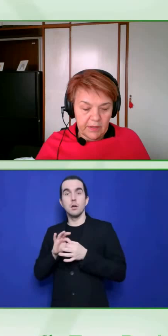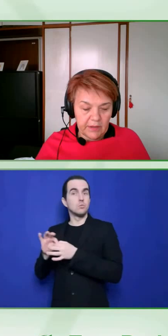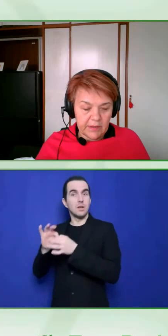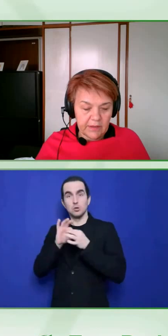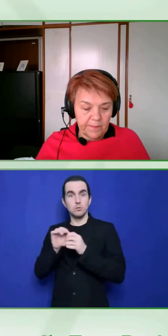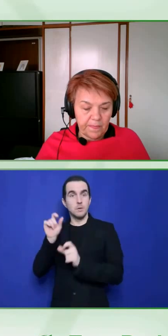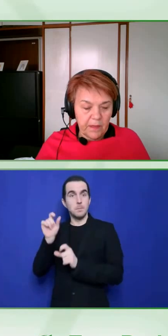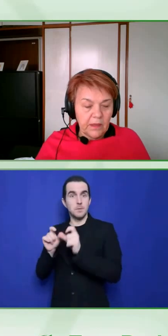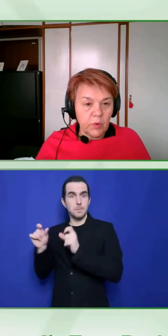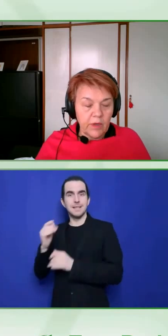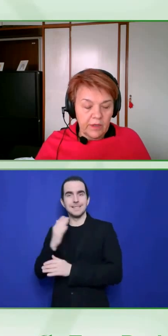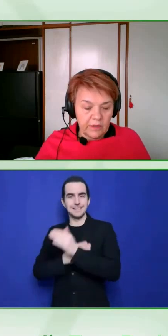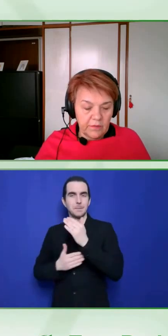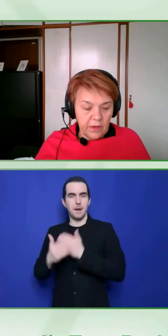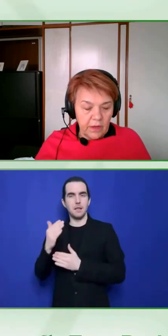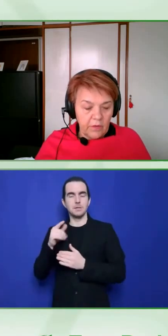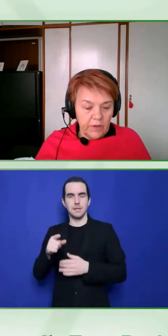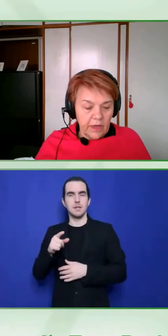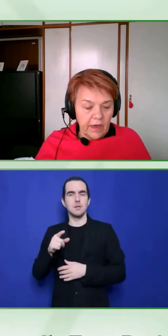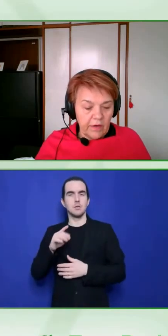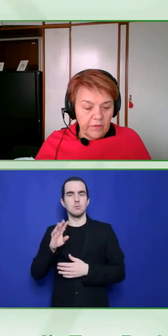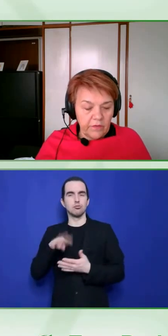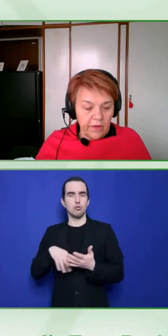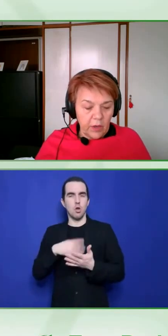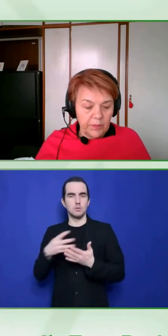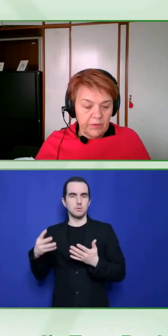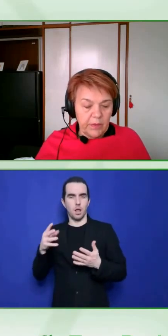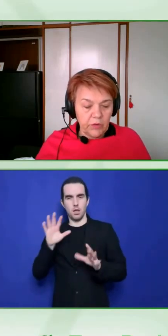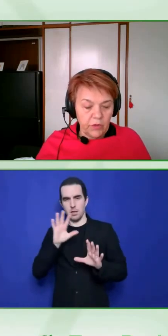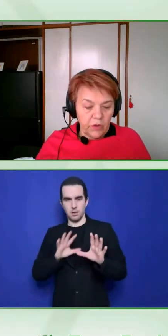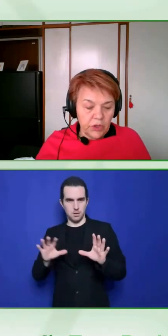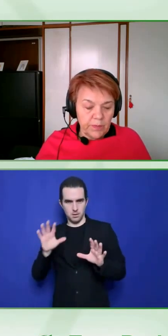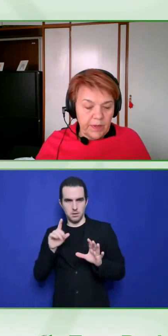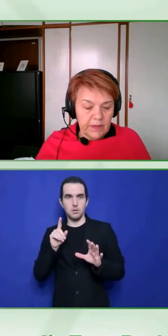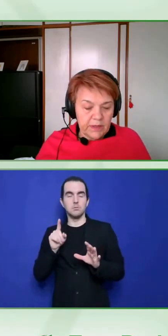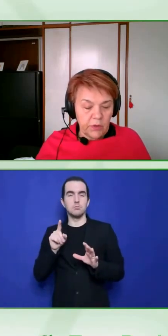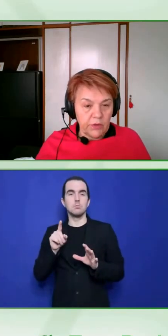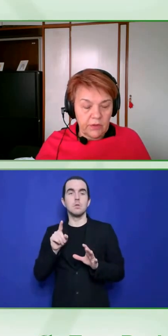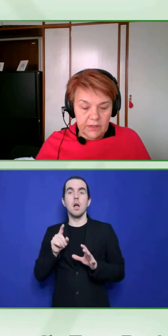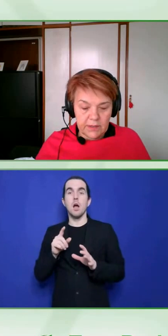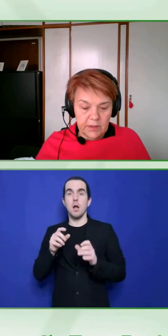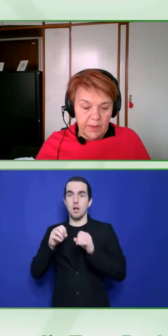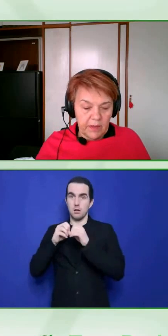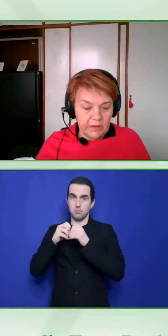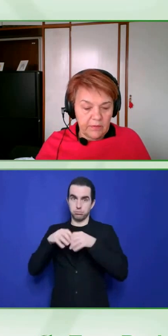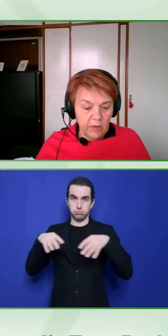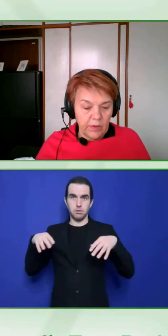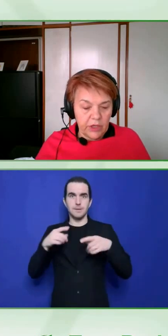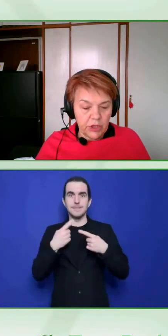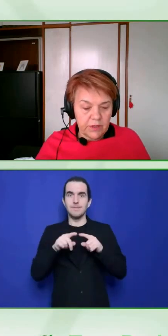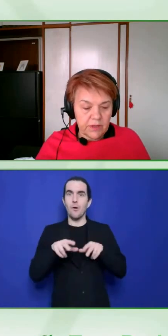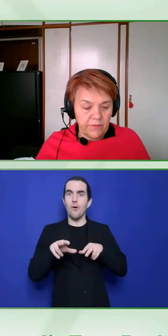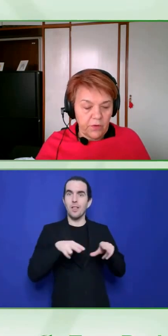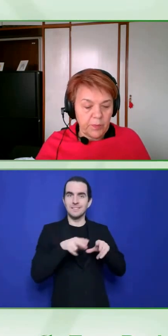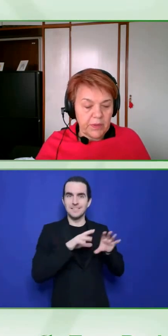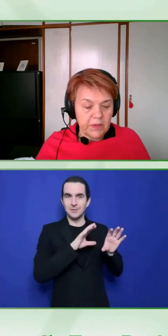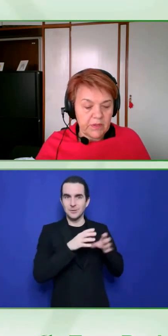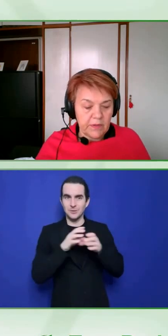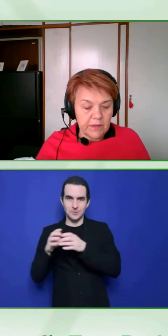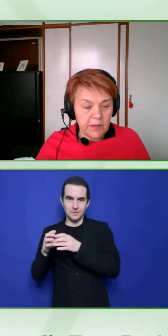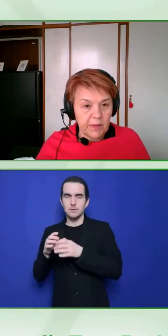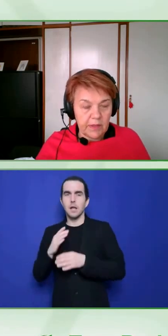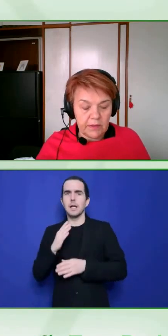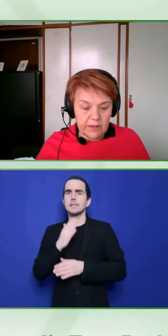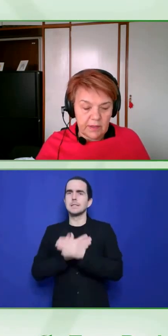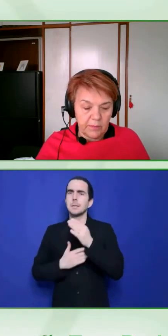with disabilities. Together, we have developed a methodology based on the accessibility regulations for